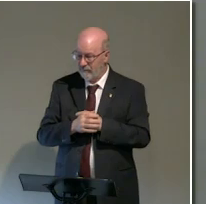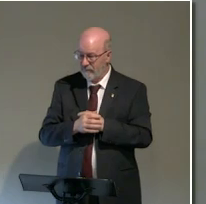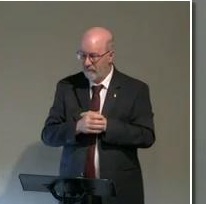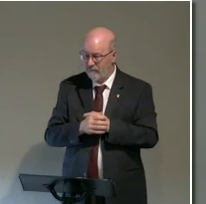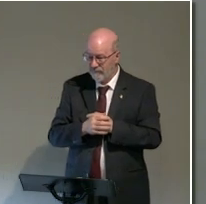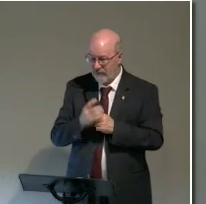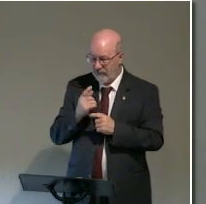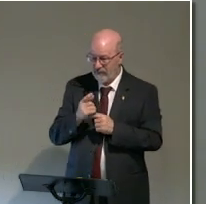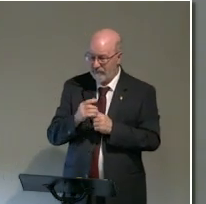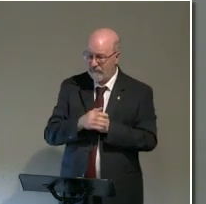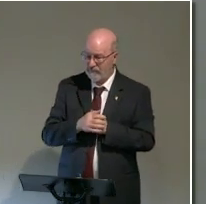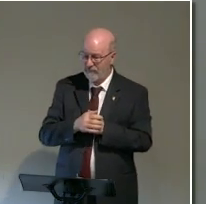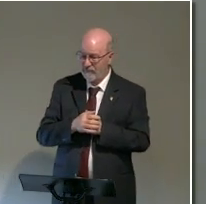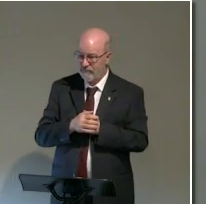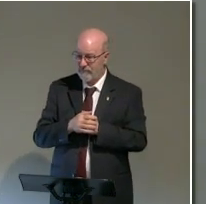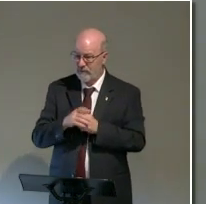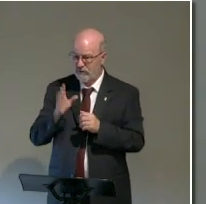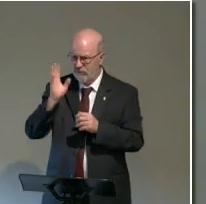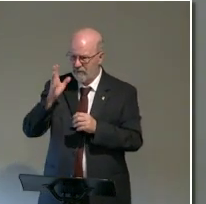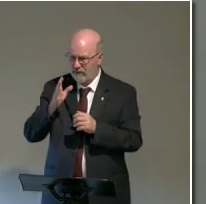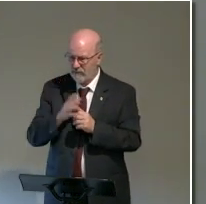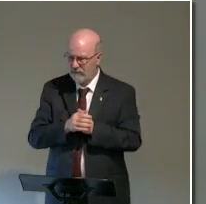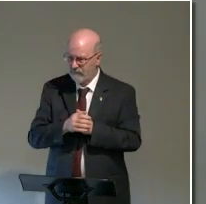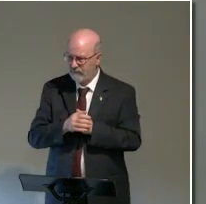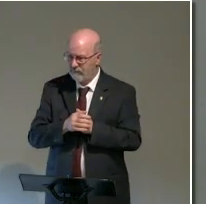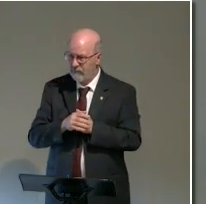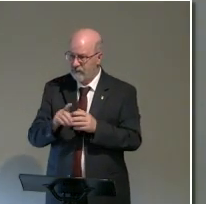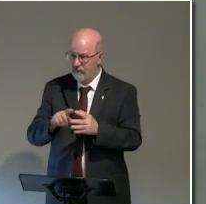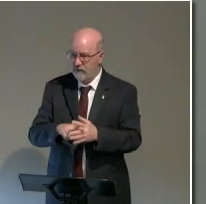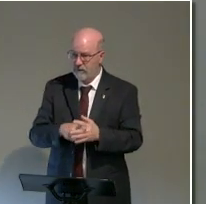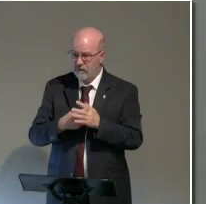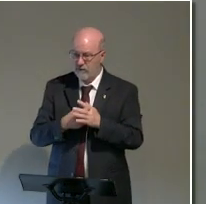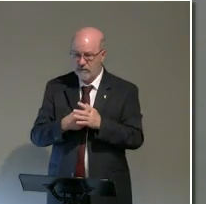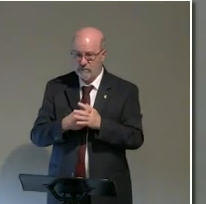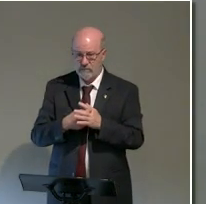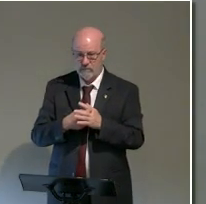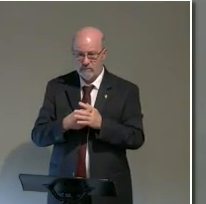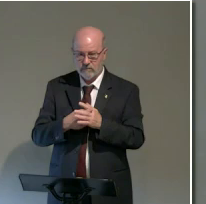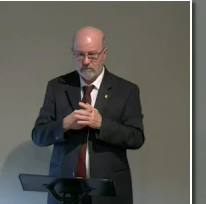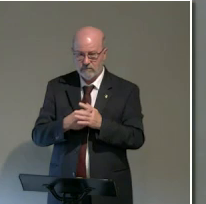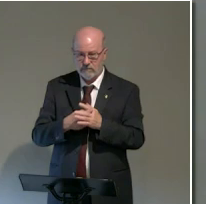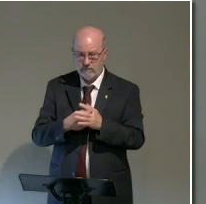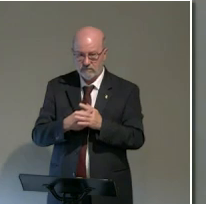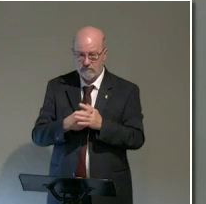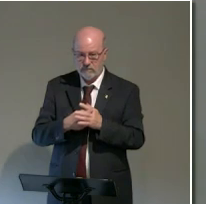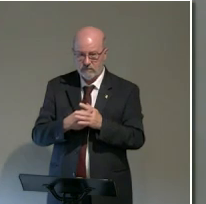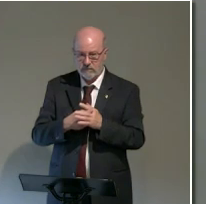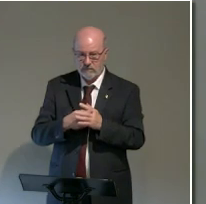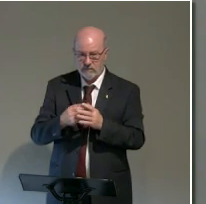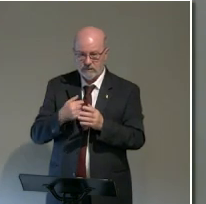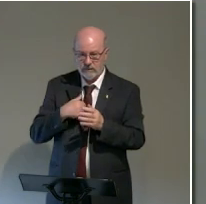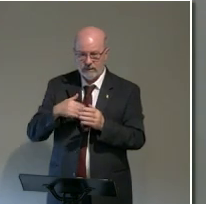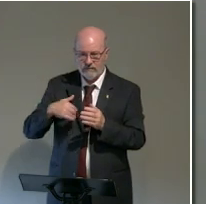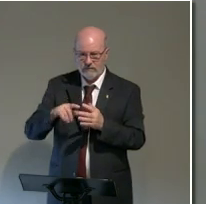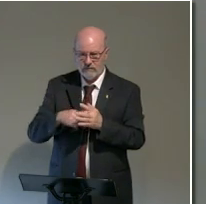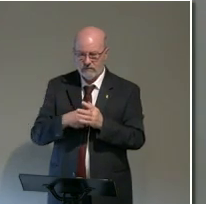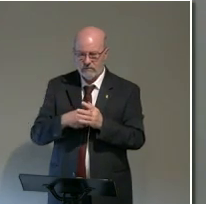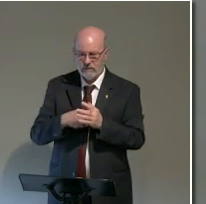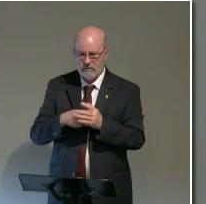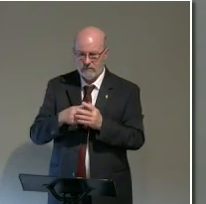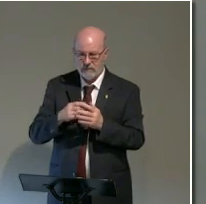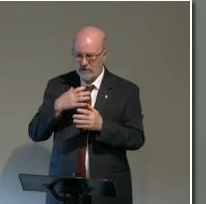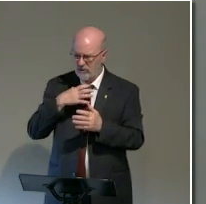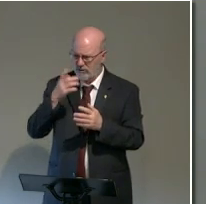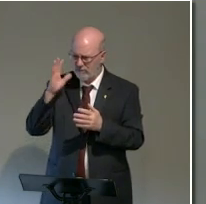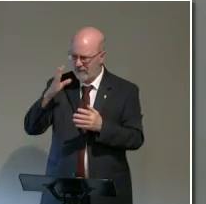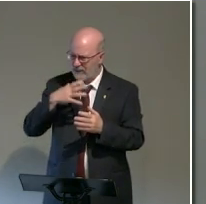And I think of this. Could you imagine starving? I've said I'm starving, but I've never actually starved, right?